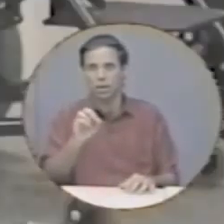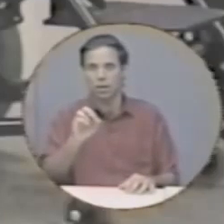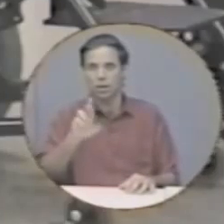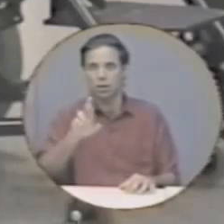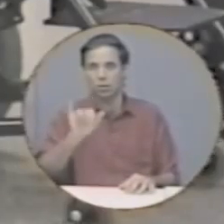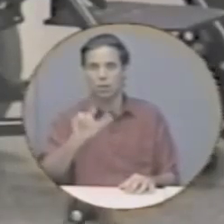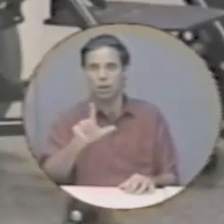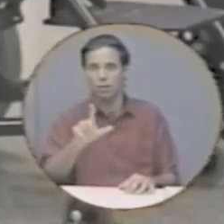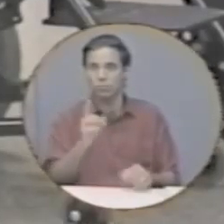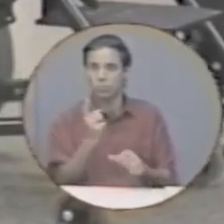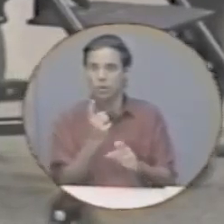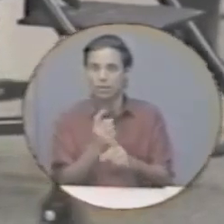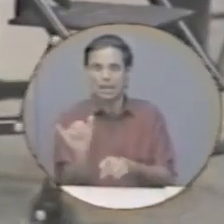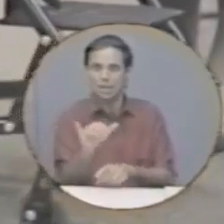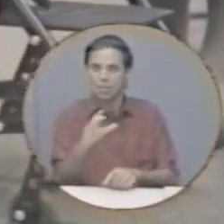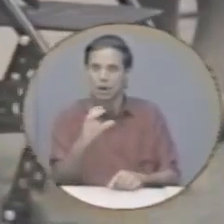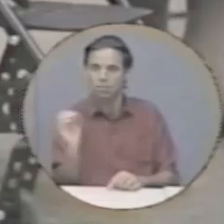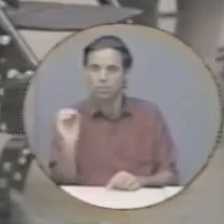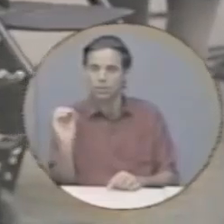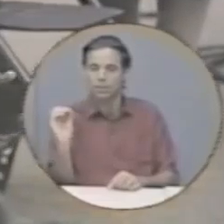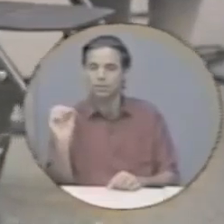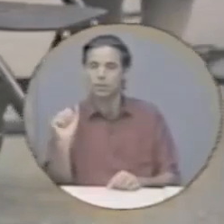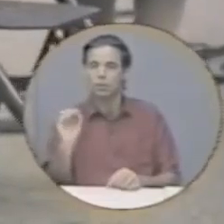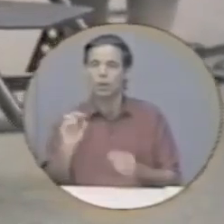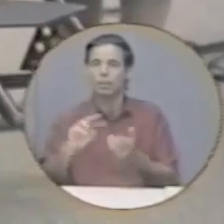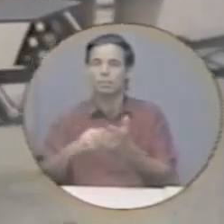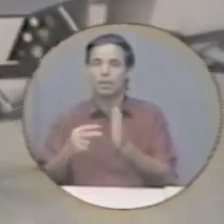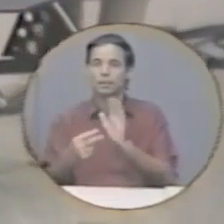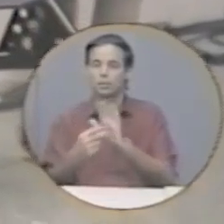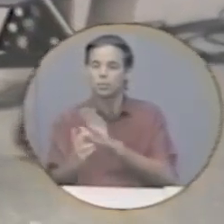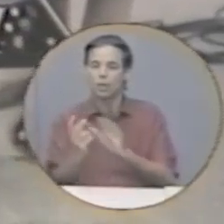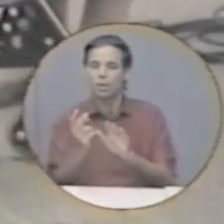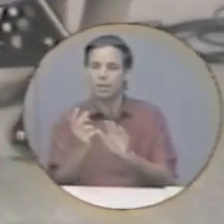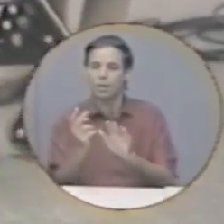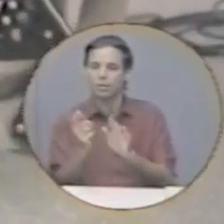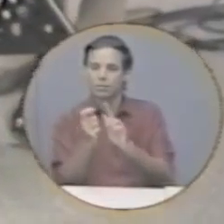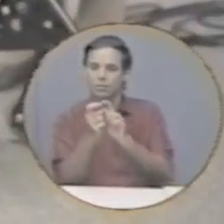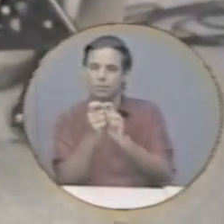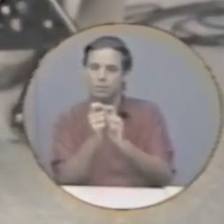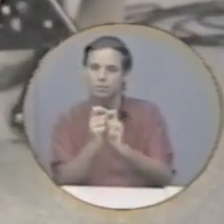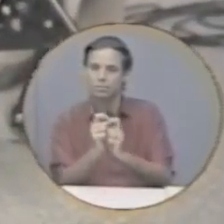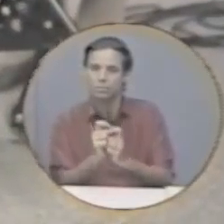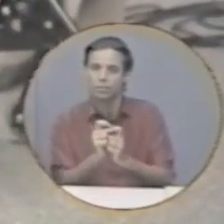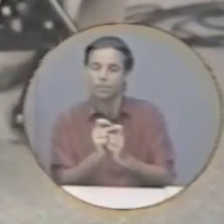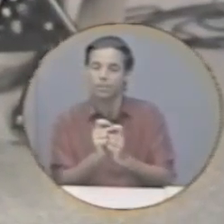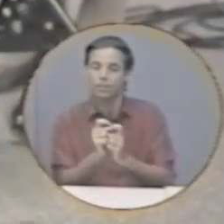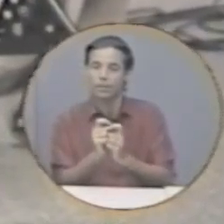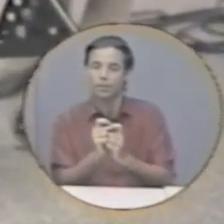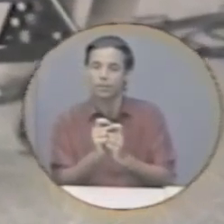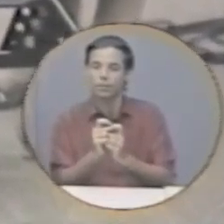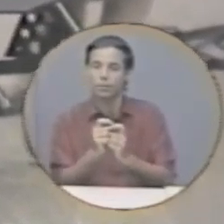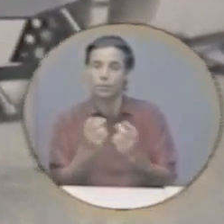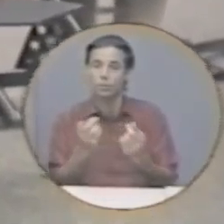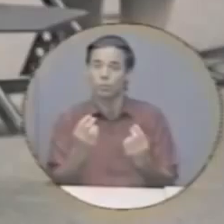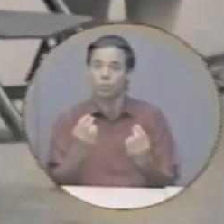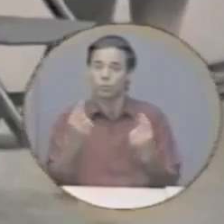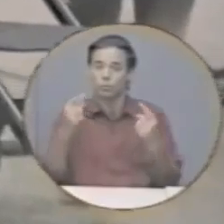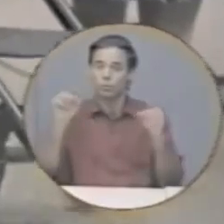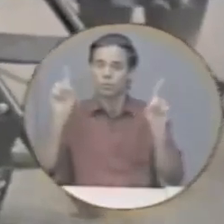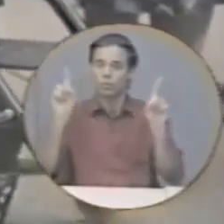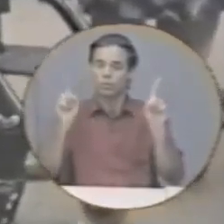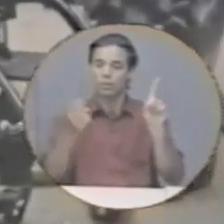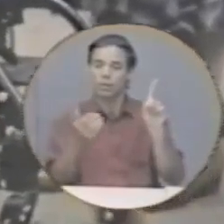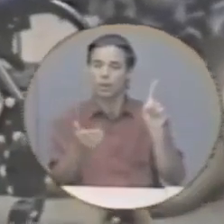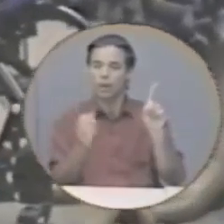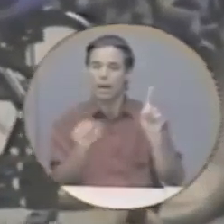Yes, It's made by the same company, and so with some careful adaptations, what we're able to do